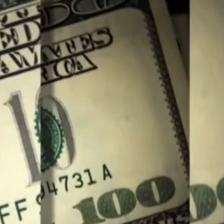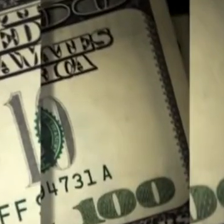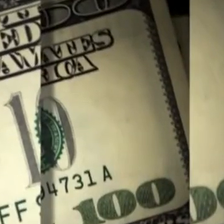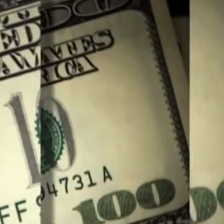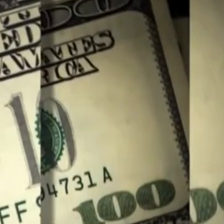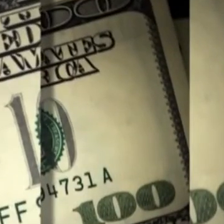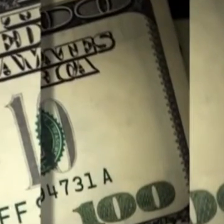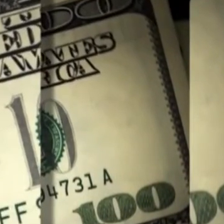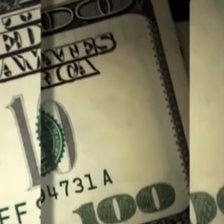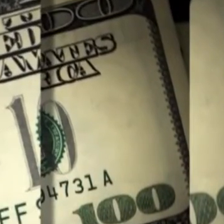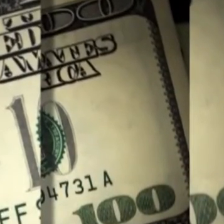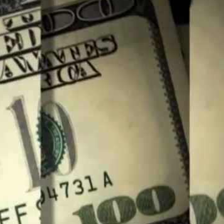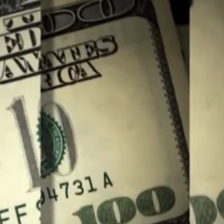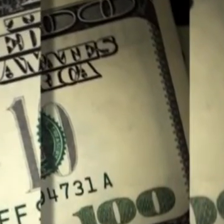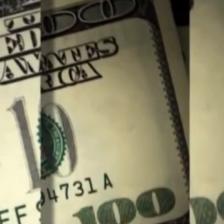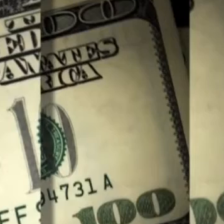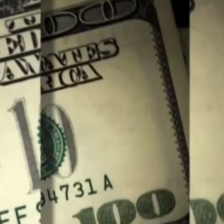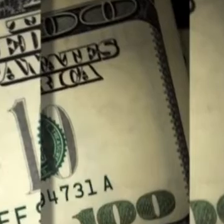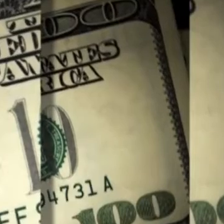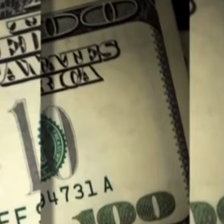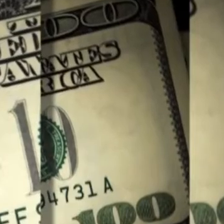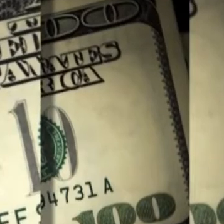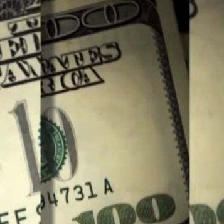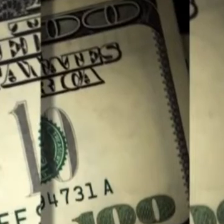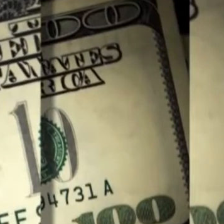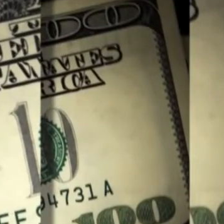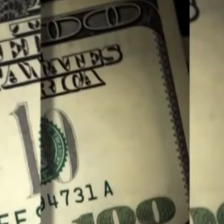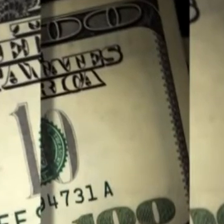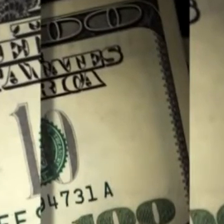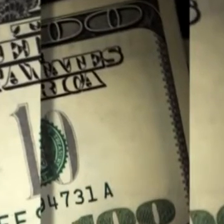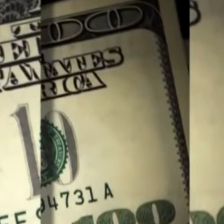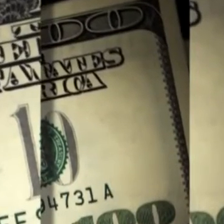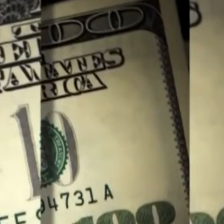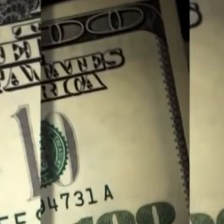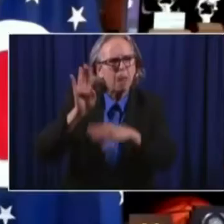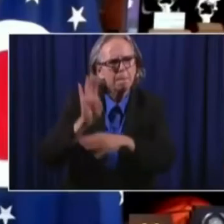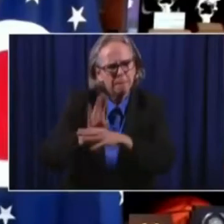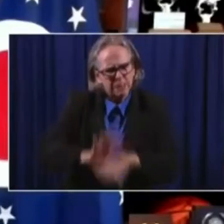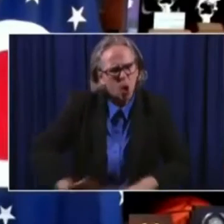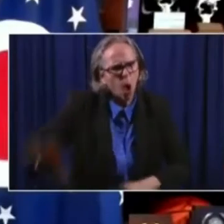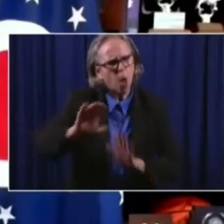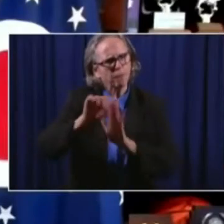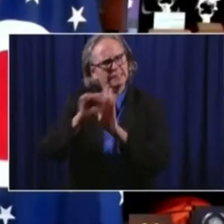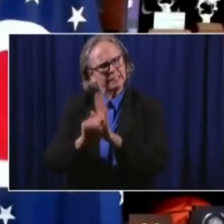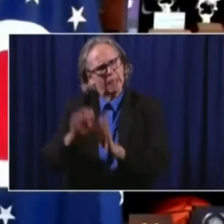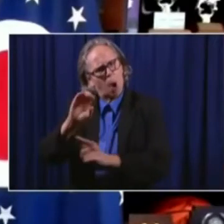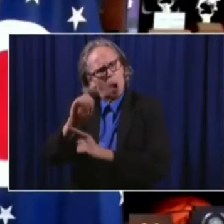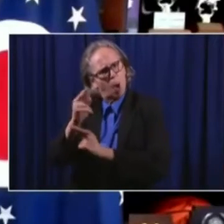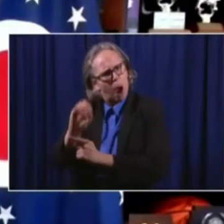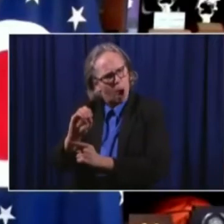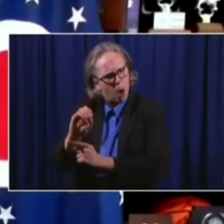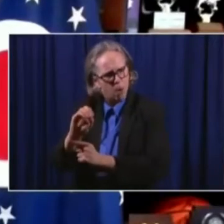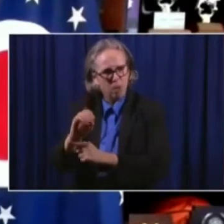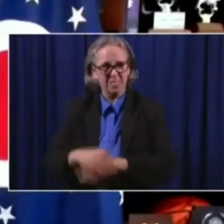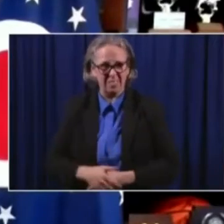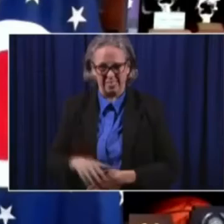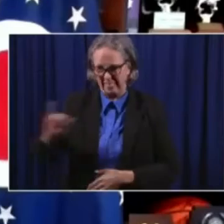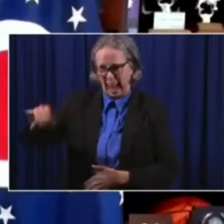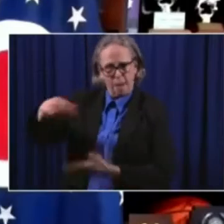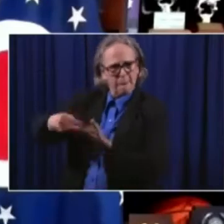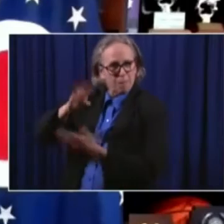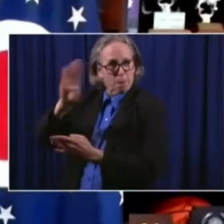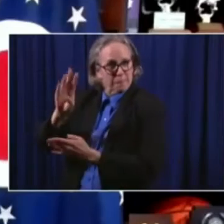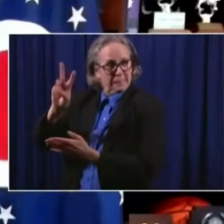to release $5 billion to small businesses. This is going to be, for some of them, the difference between staying open and